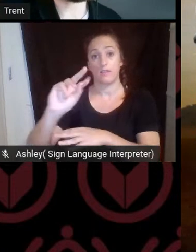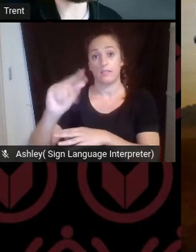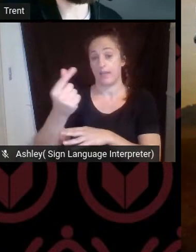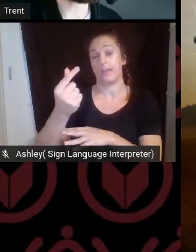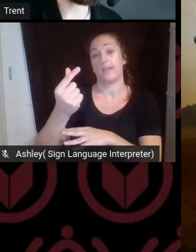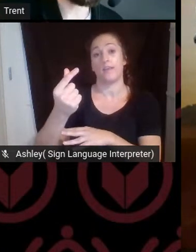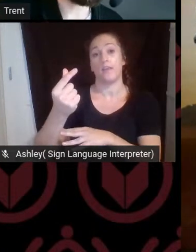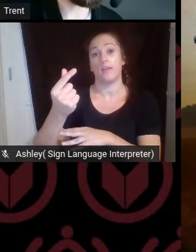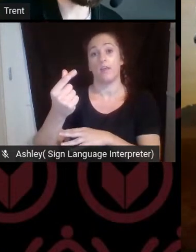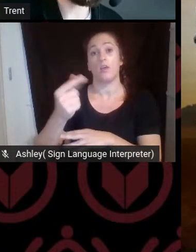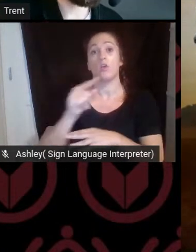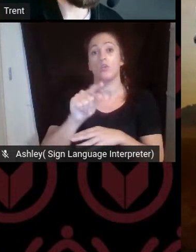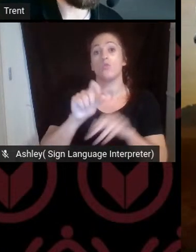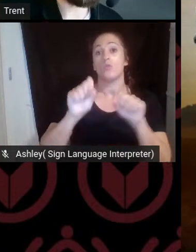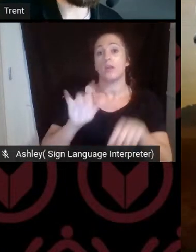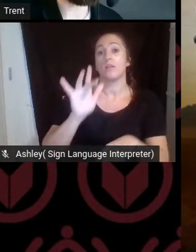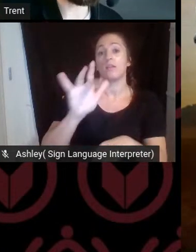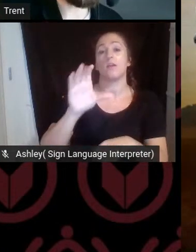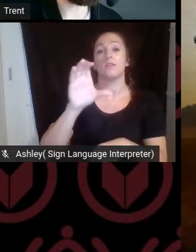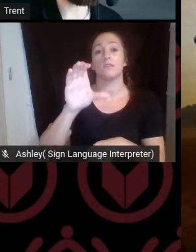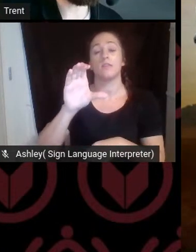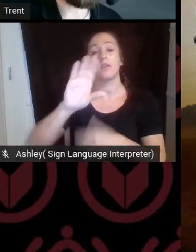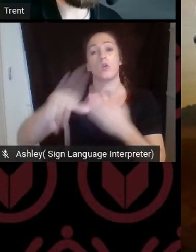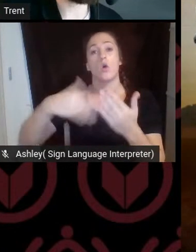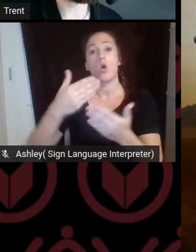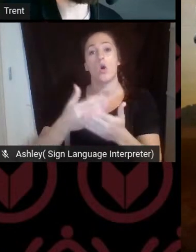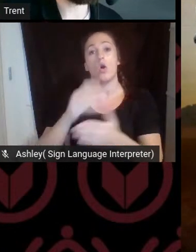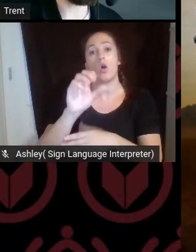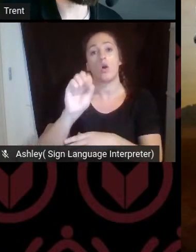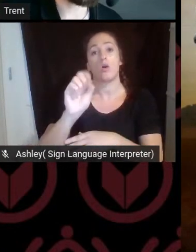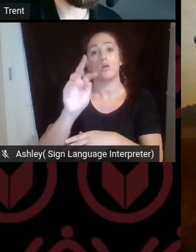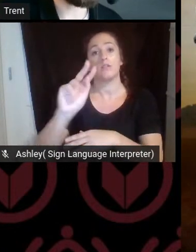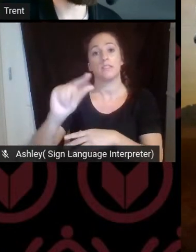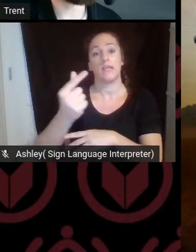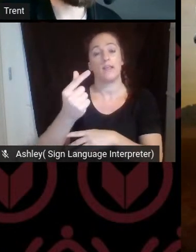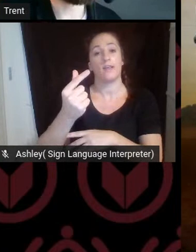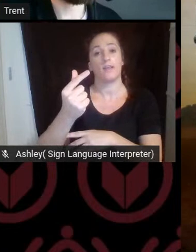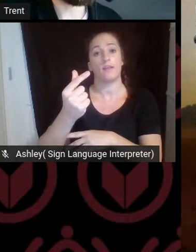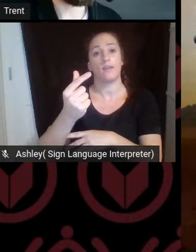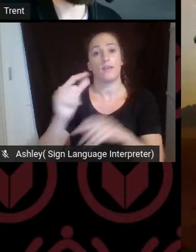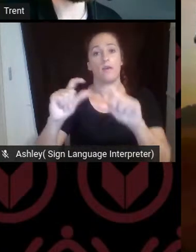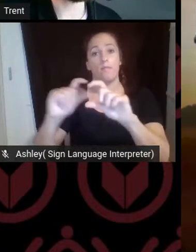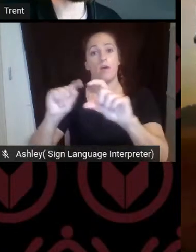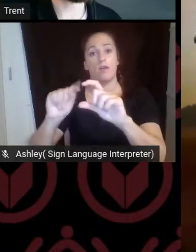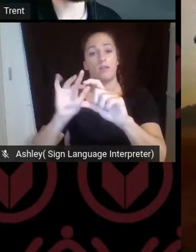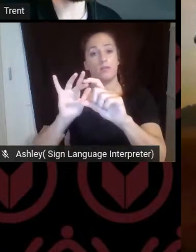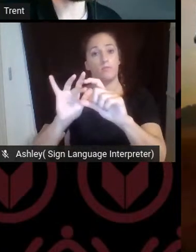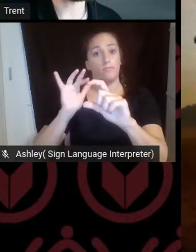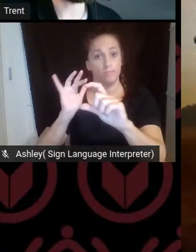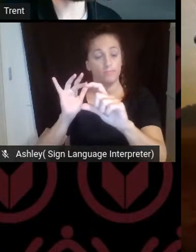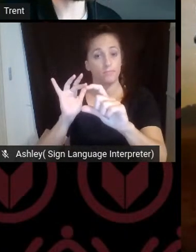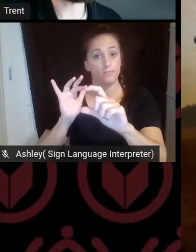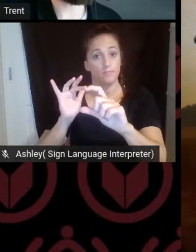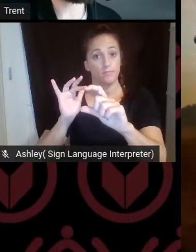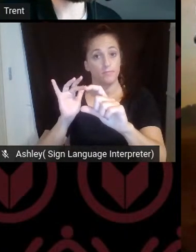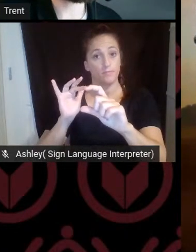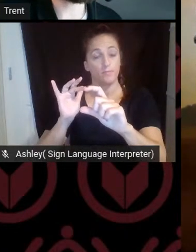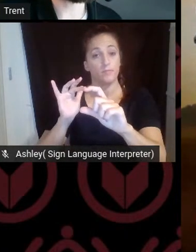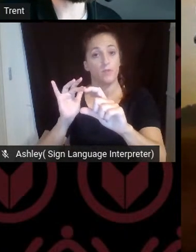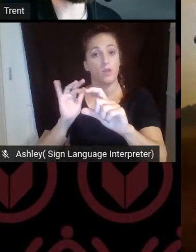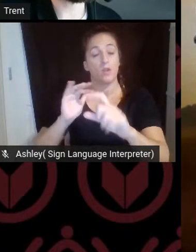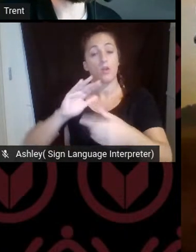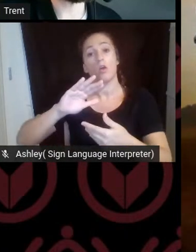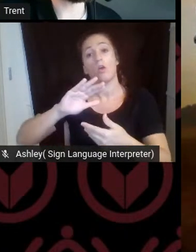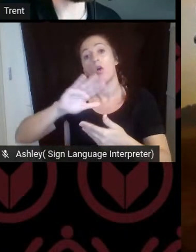on this "See All Settings" button, and it'll allow you just got a Hangouts chat. It'll allow you to go through all of